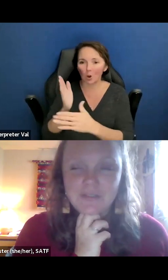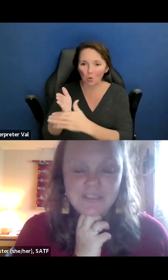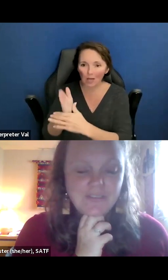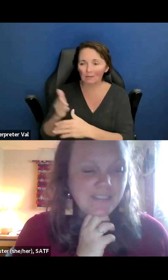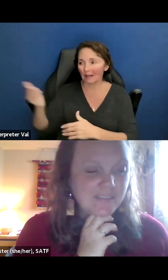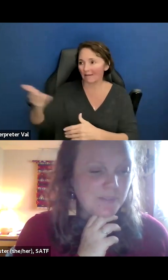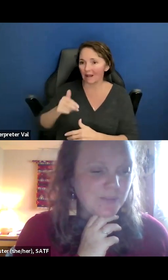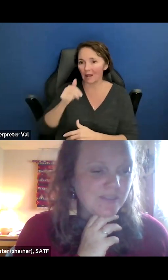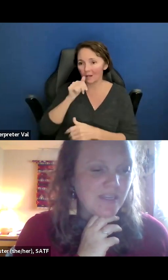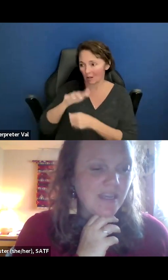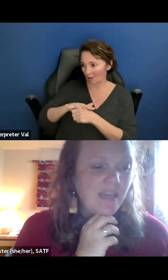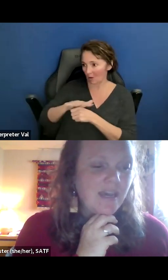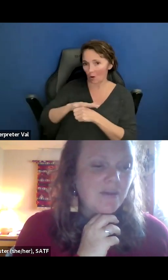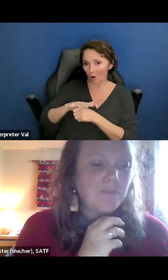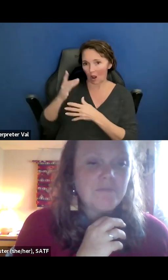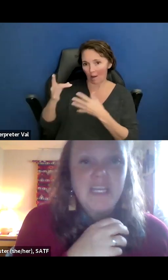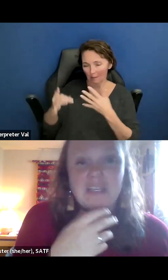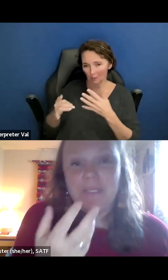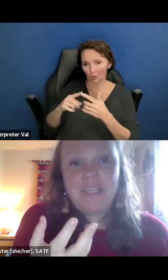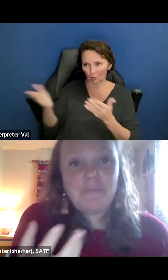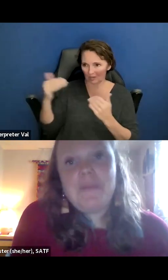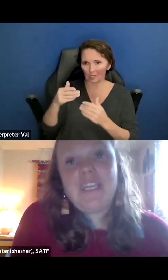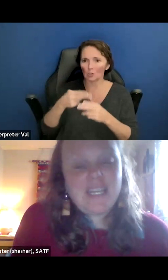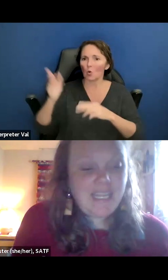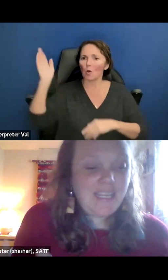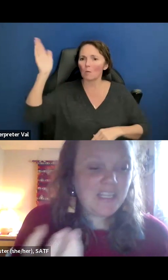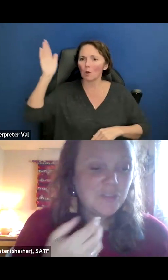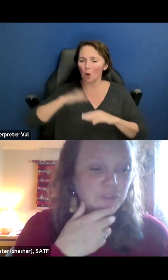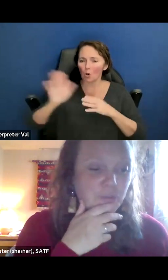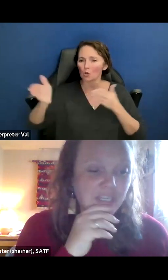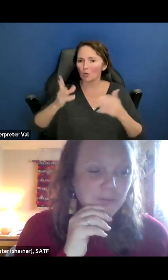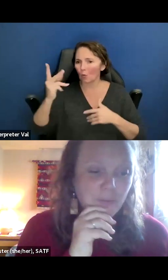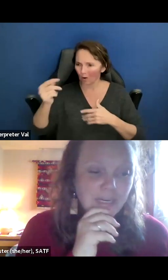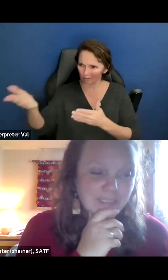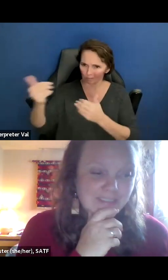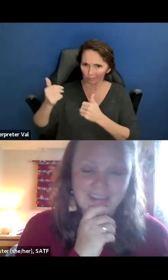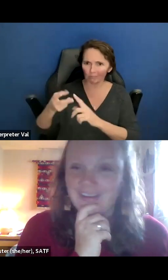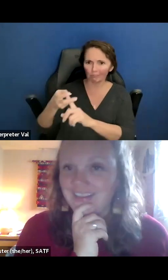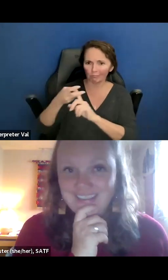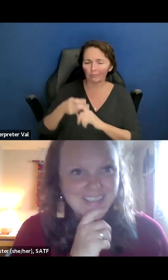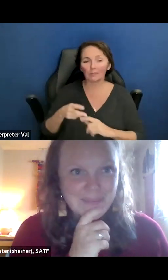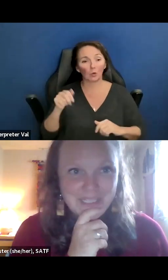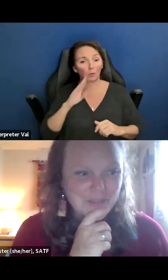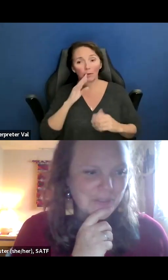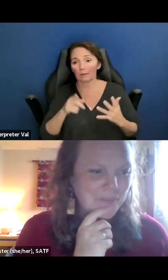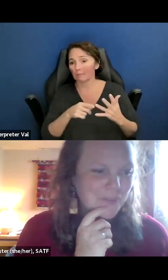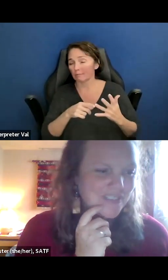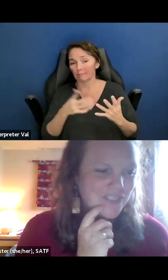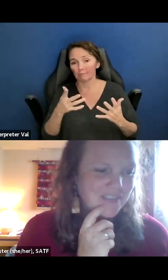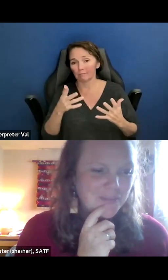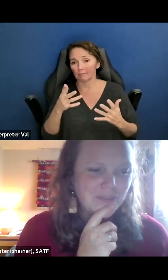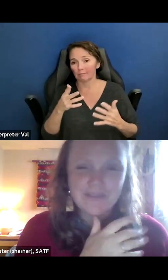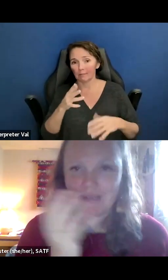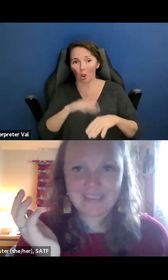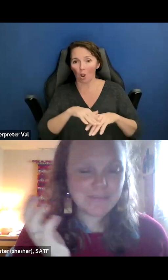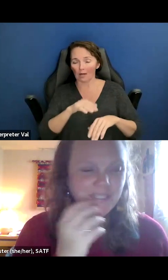to disclosures of violence and abuse. It could be when meeting any annual training requirements on things like mandatory reporting of